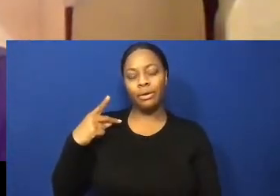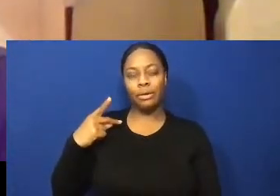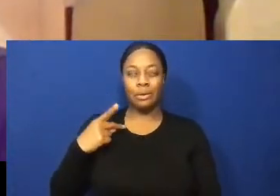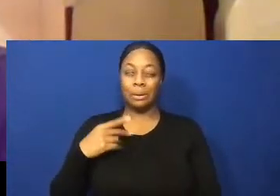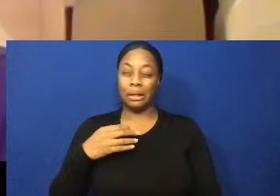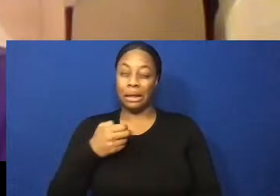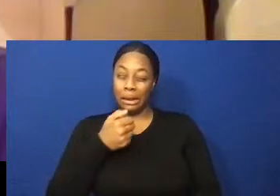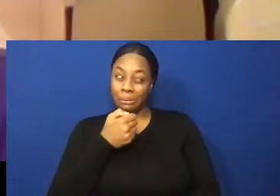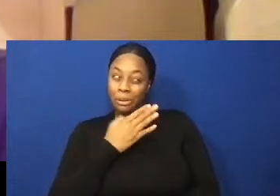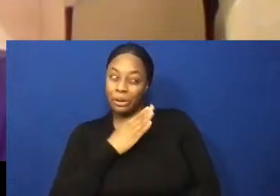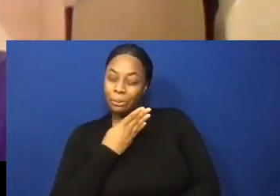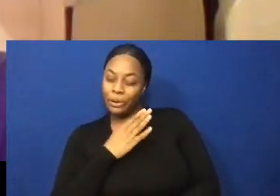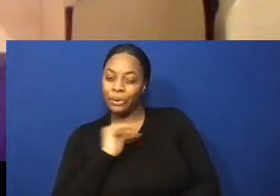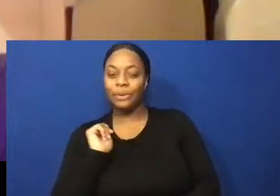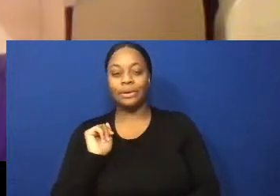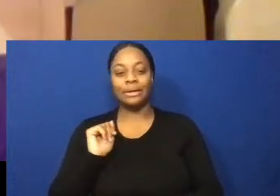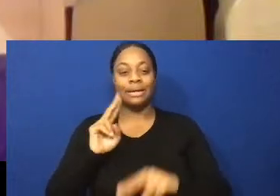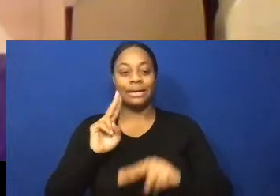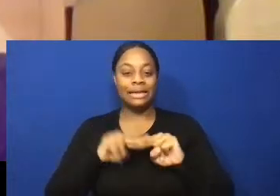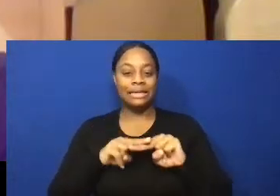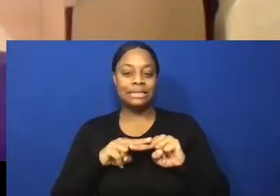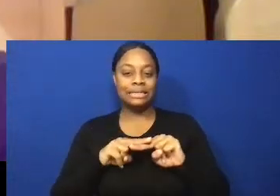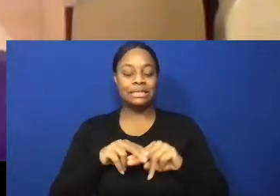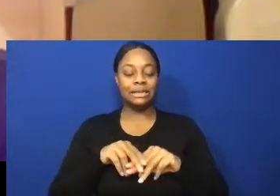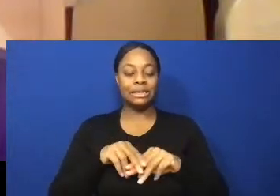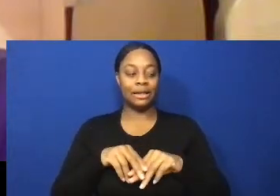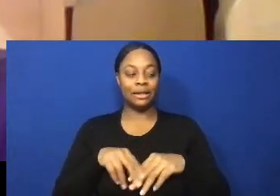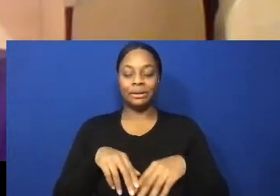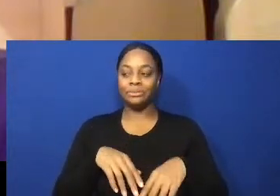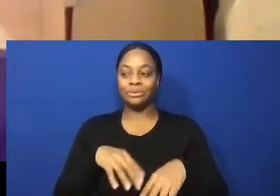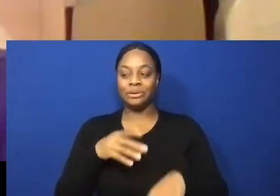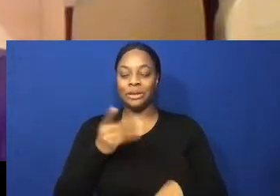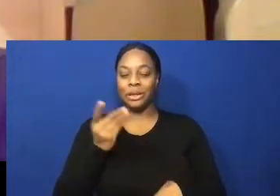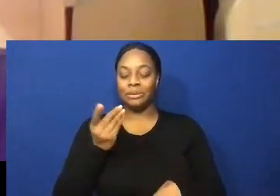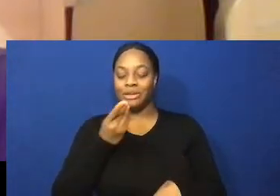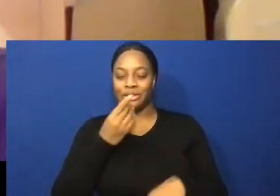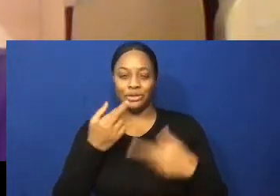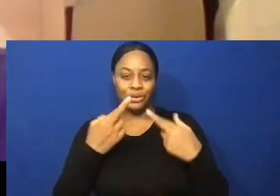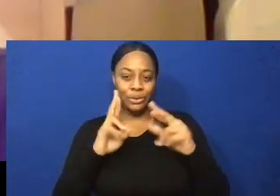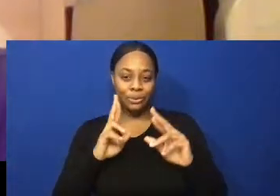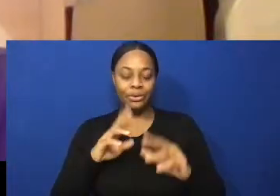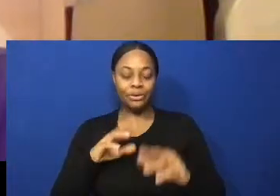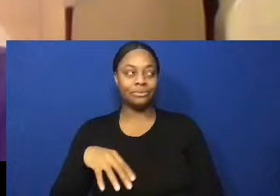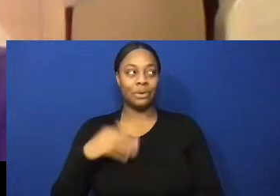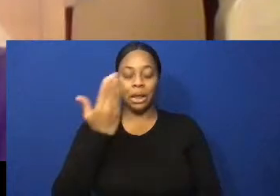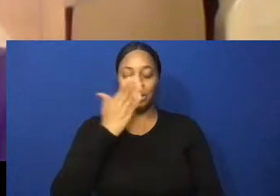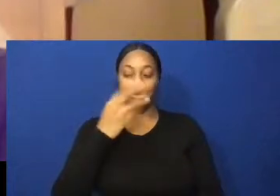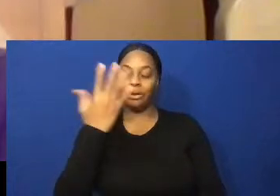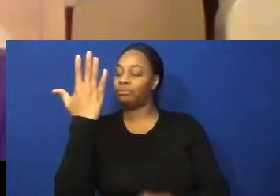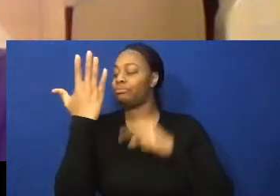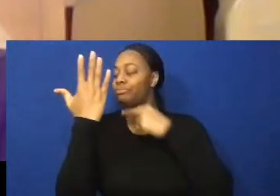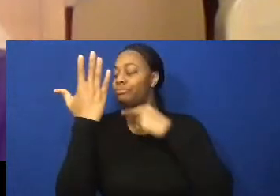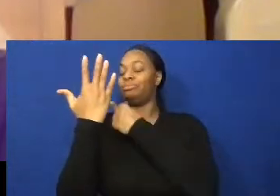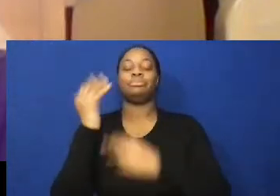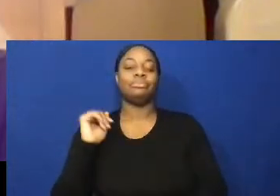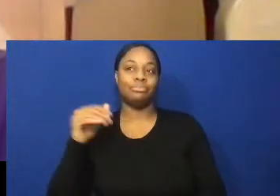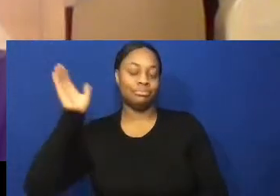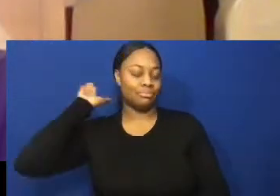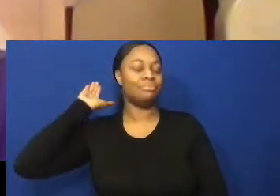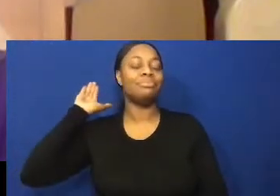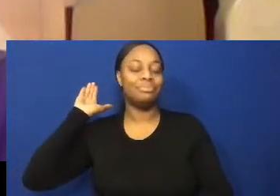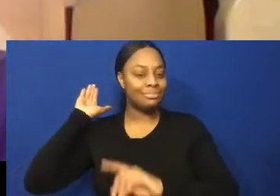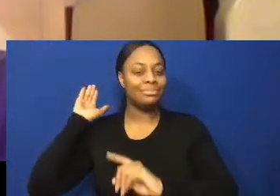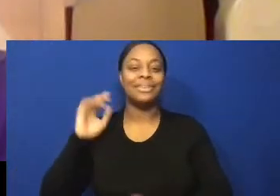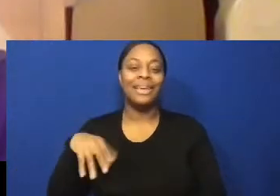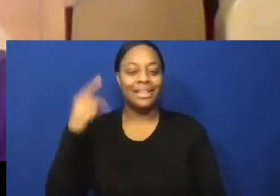blue. I am sitting in my dining room with a mirror behind me. And I think